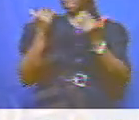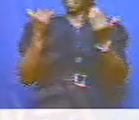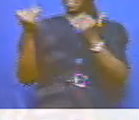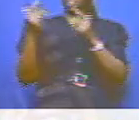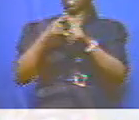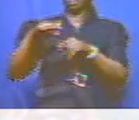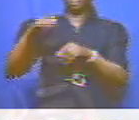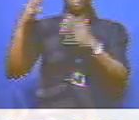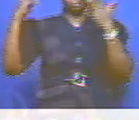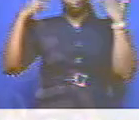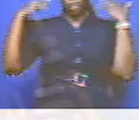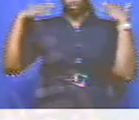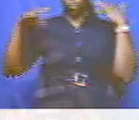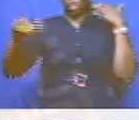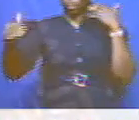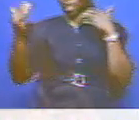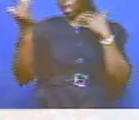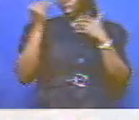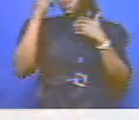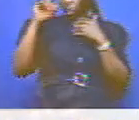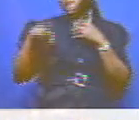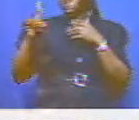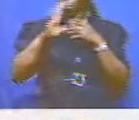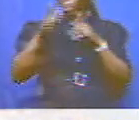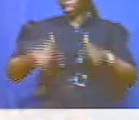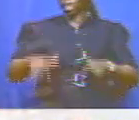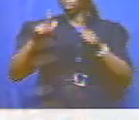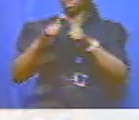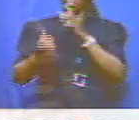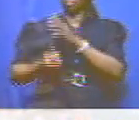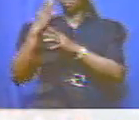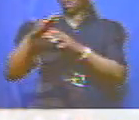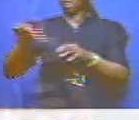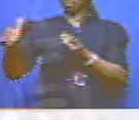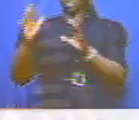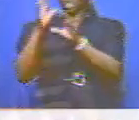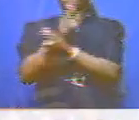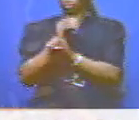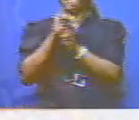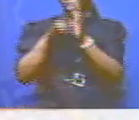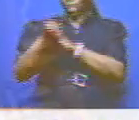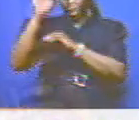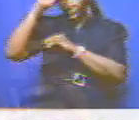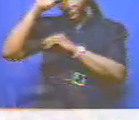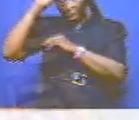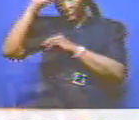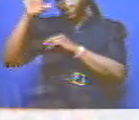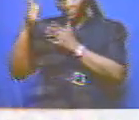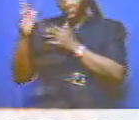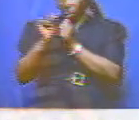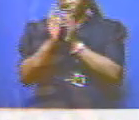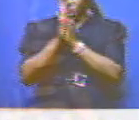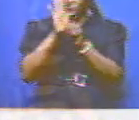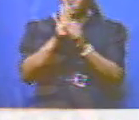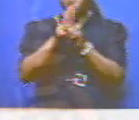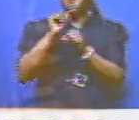County mm-hmm. asking for them to be allowed to form a county association within Kiambu here. And a lot of schools and clubs come